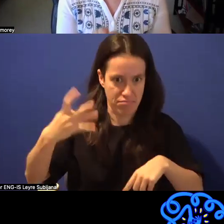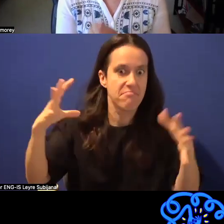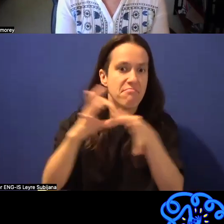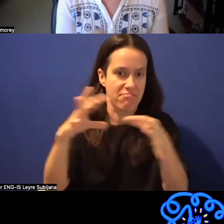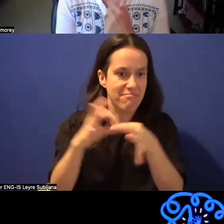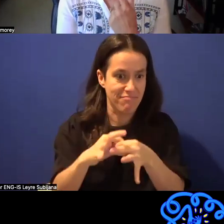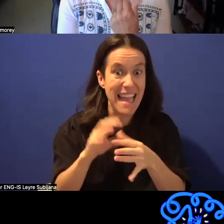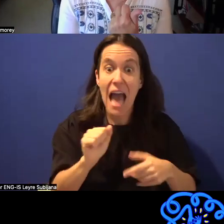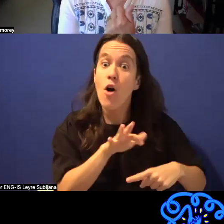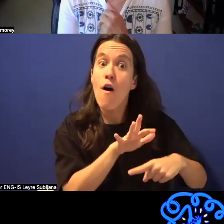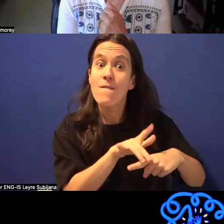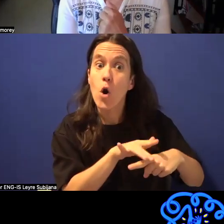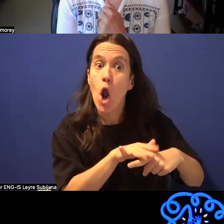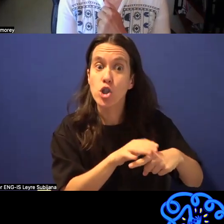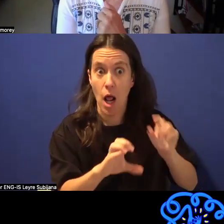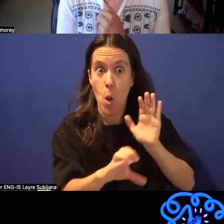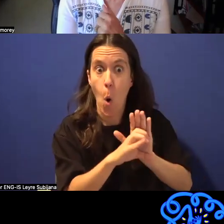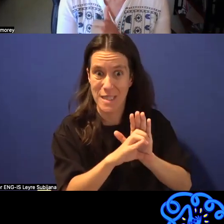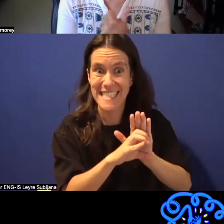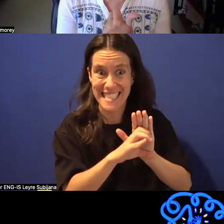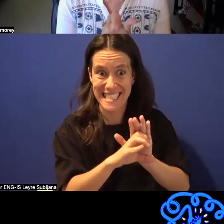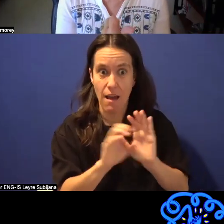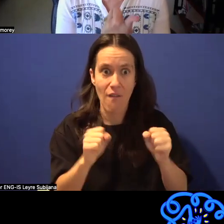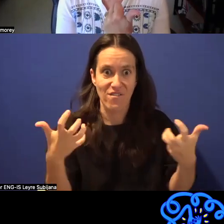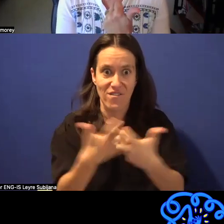of those signs, for